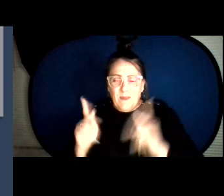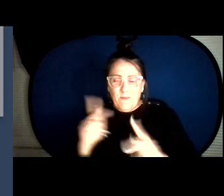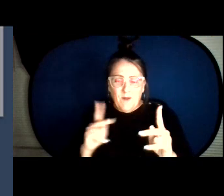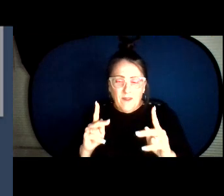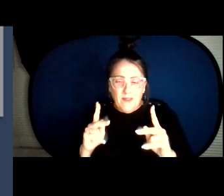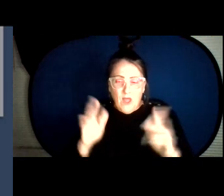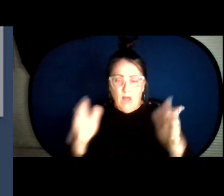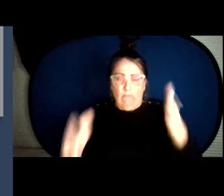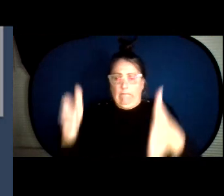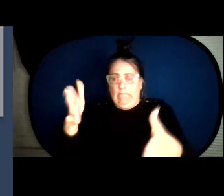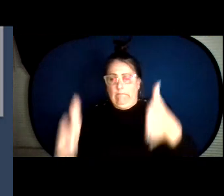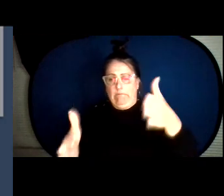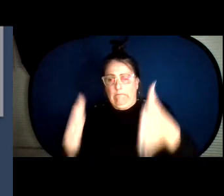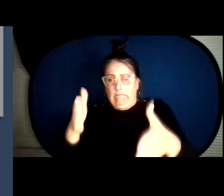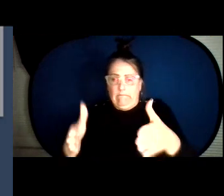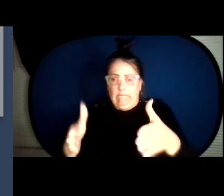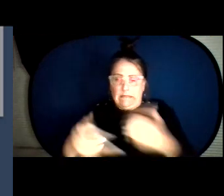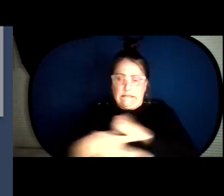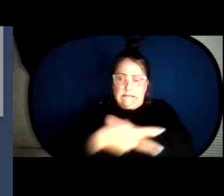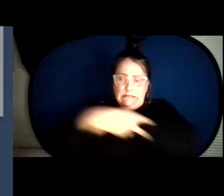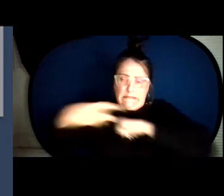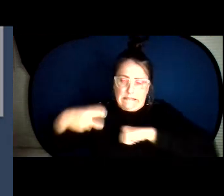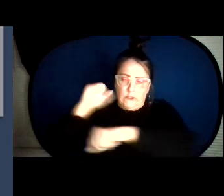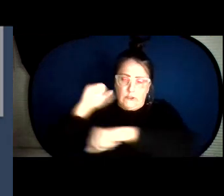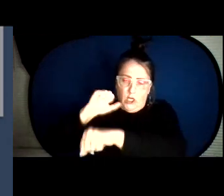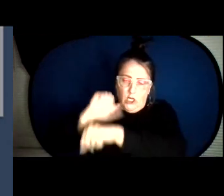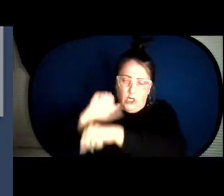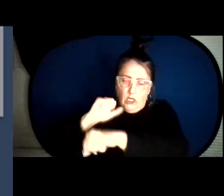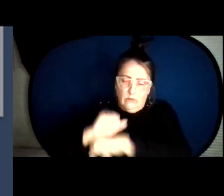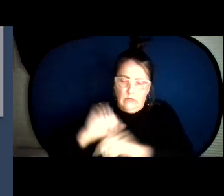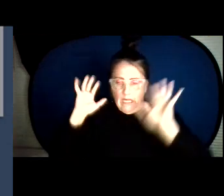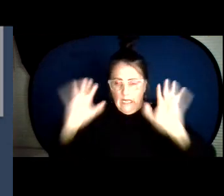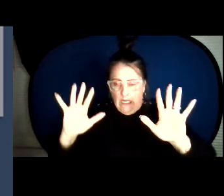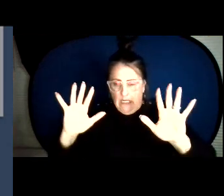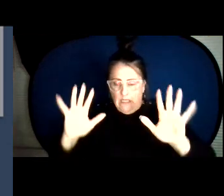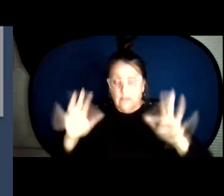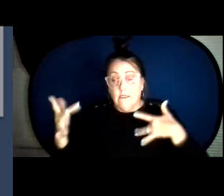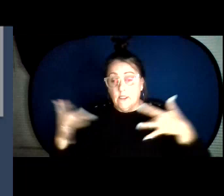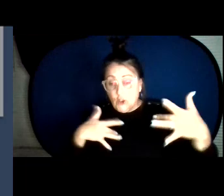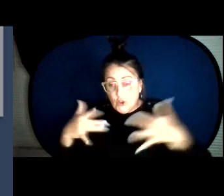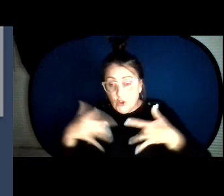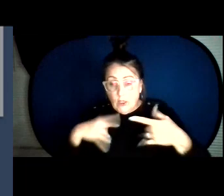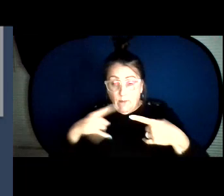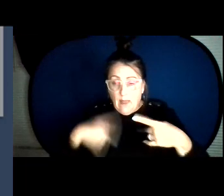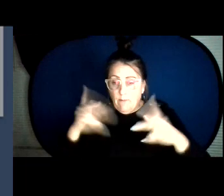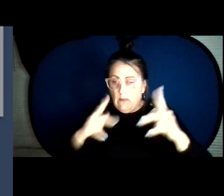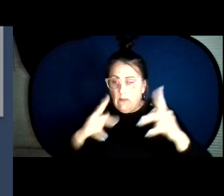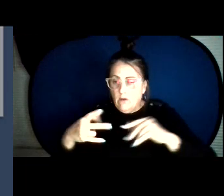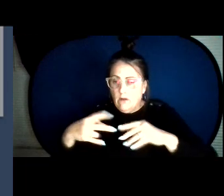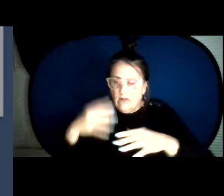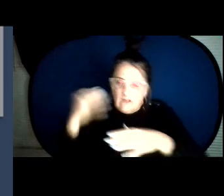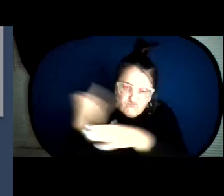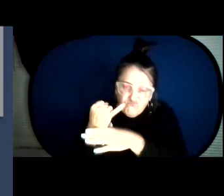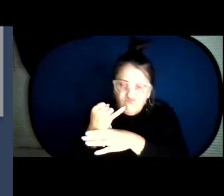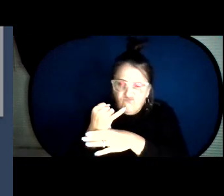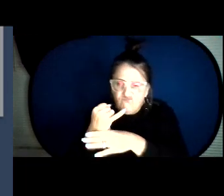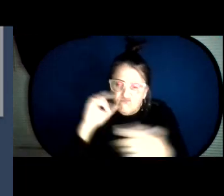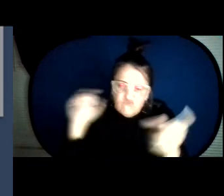robots taking over their jobs, there's also the concern about people hacking in and